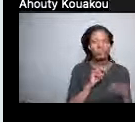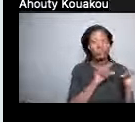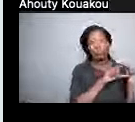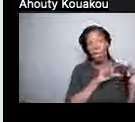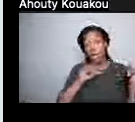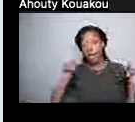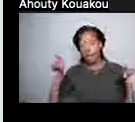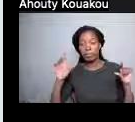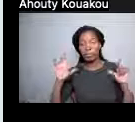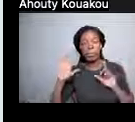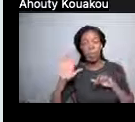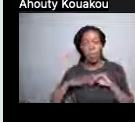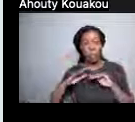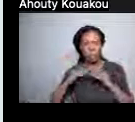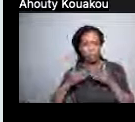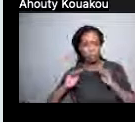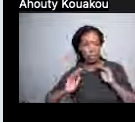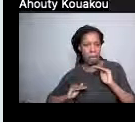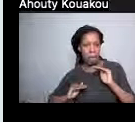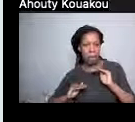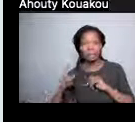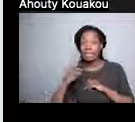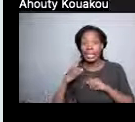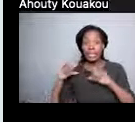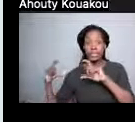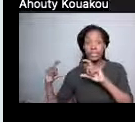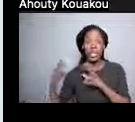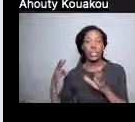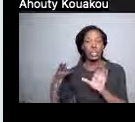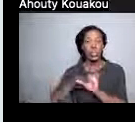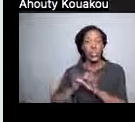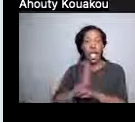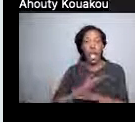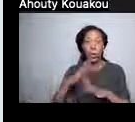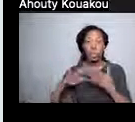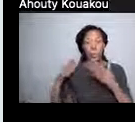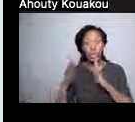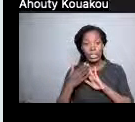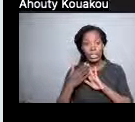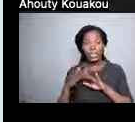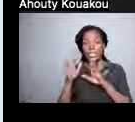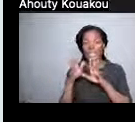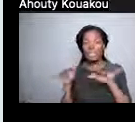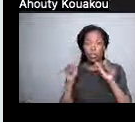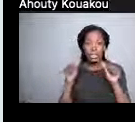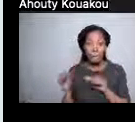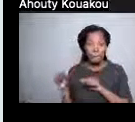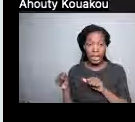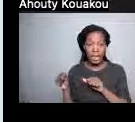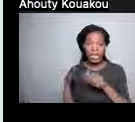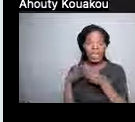the bottom of the words, "Join our communities." The Diversibility